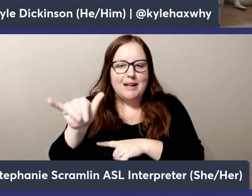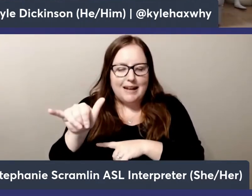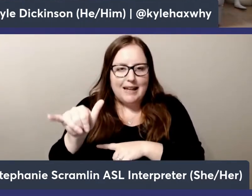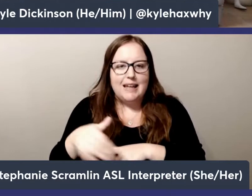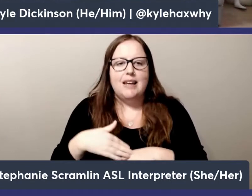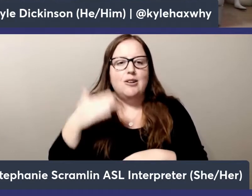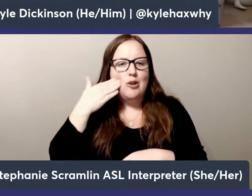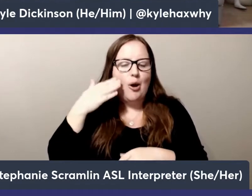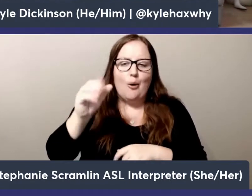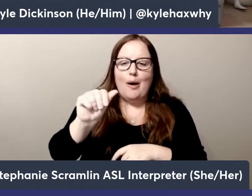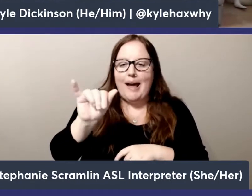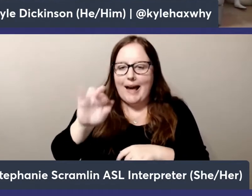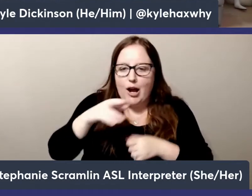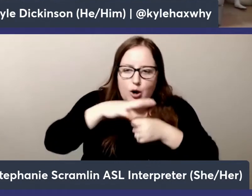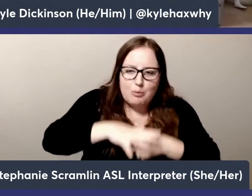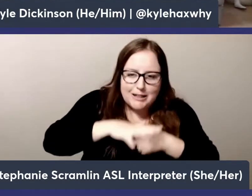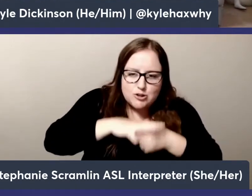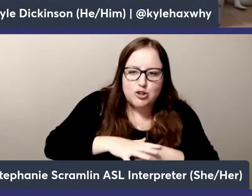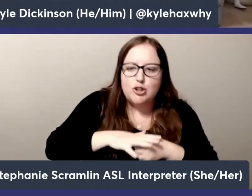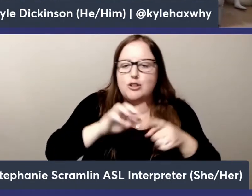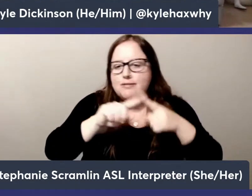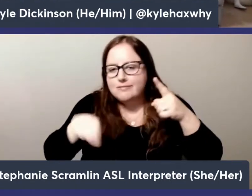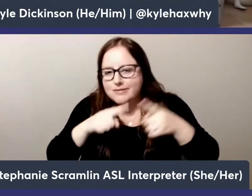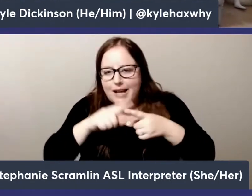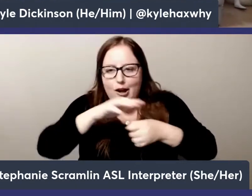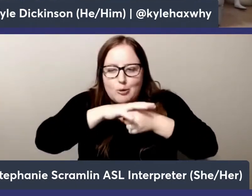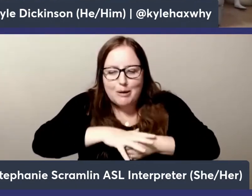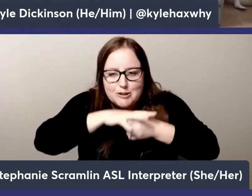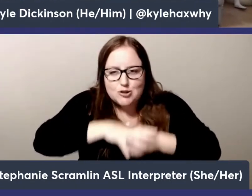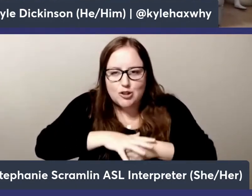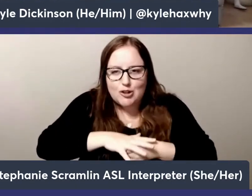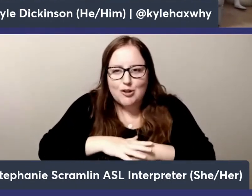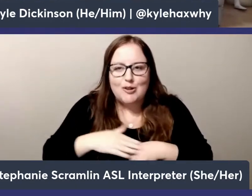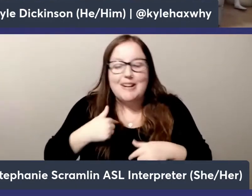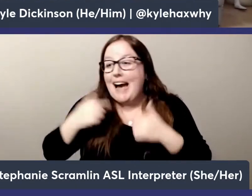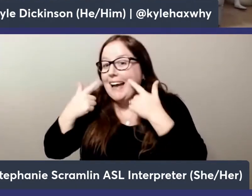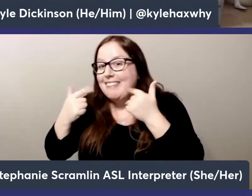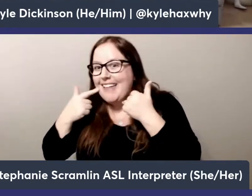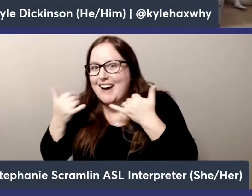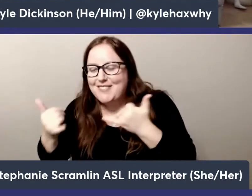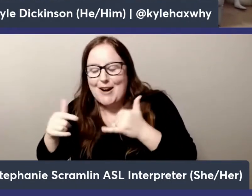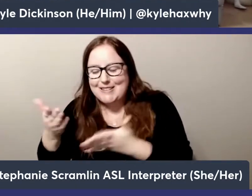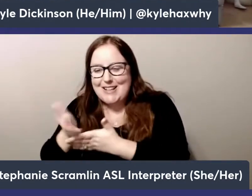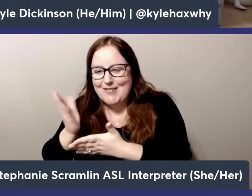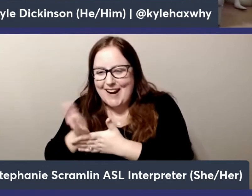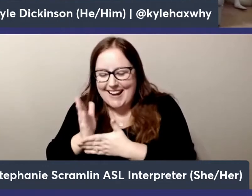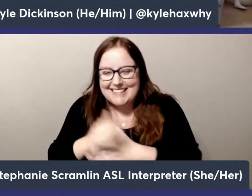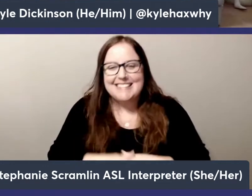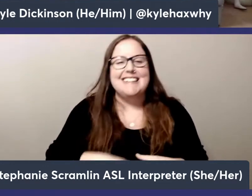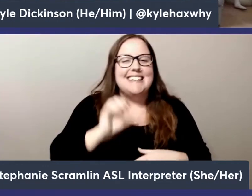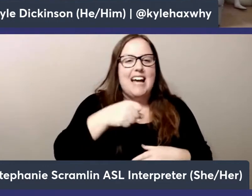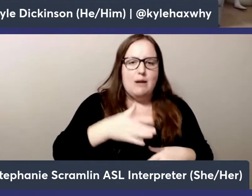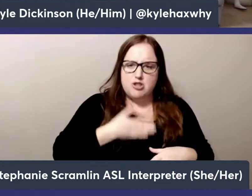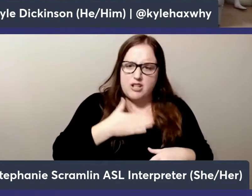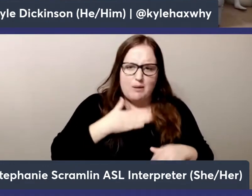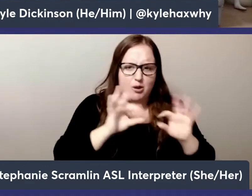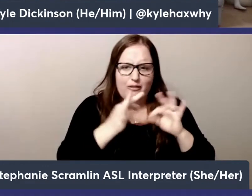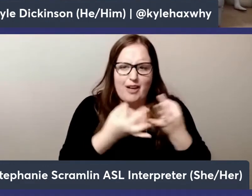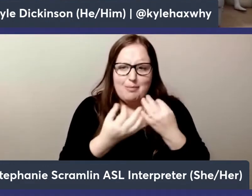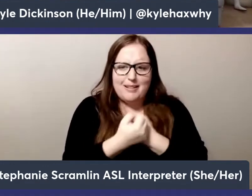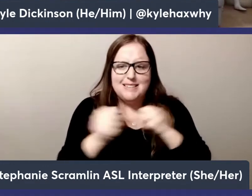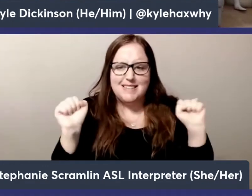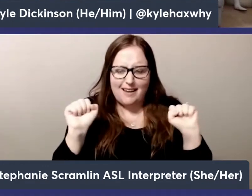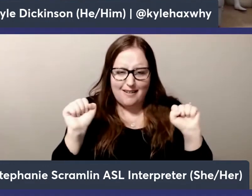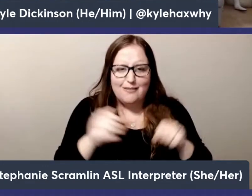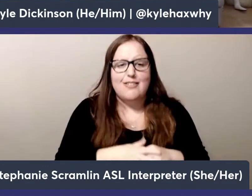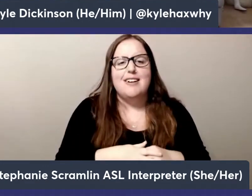resistance, pressure. air pressure, tire pressure. high Yeah. pressure. Uh, Yeah. I can laugh that's a at it, good one. okay? I mean, hey, I'm just glad your family's safe. But